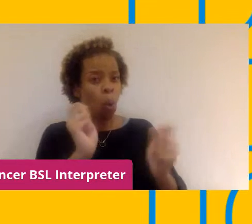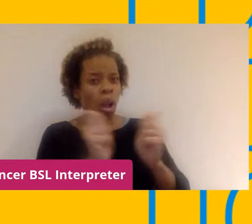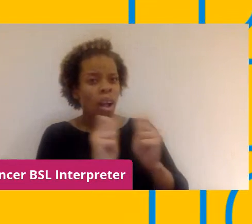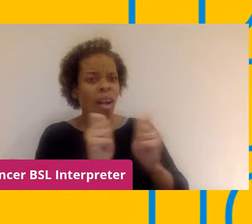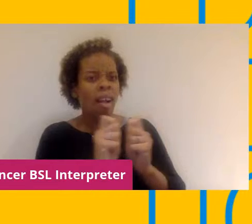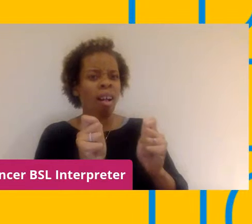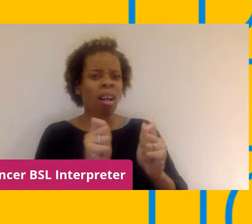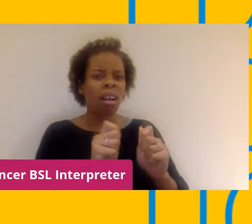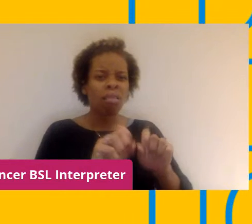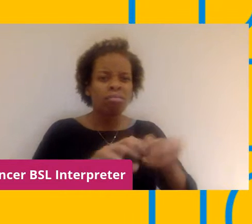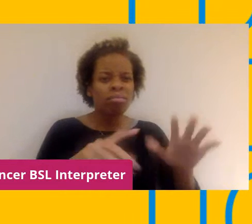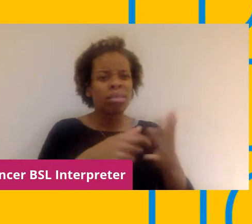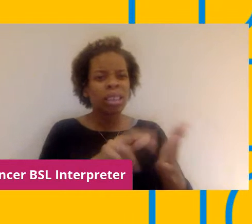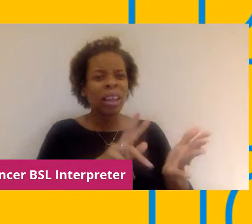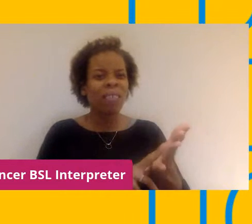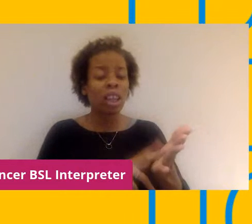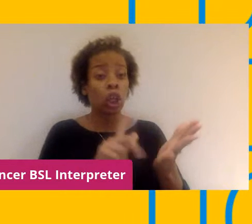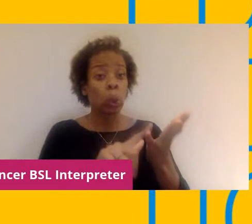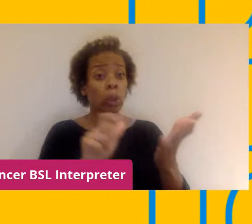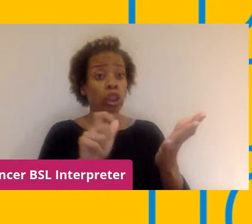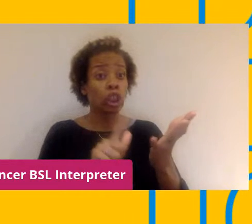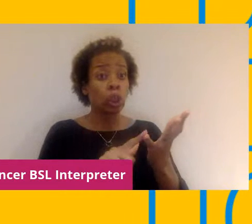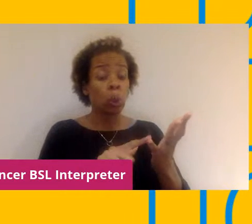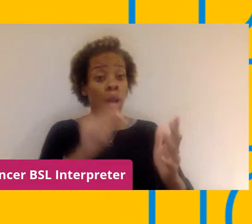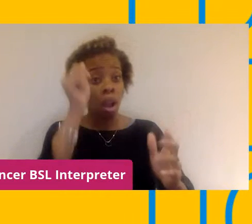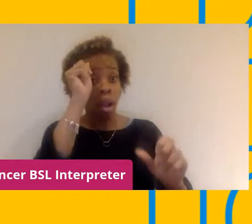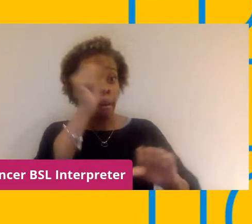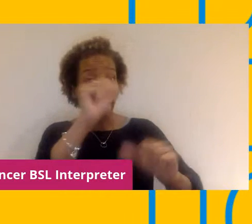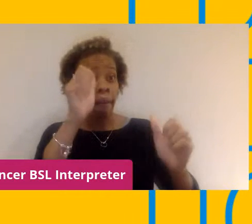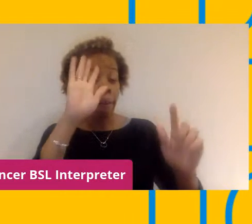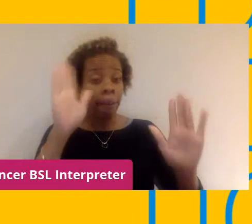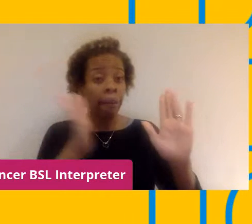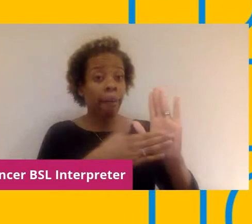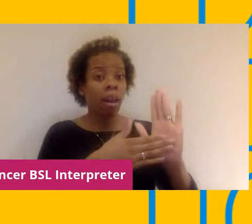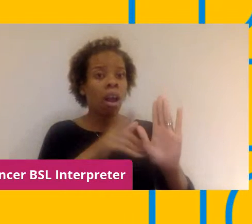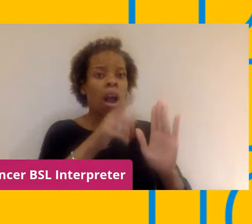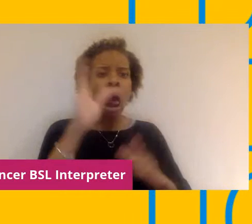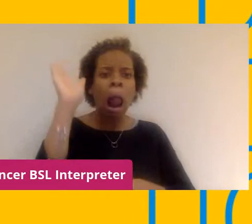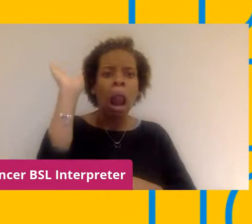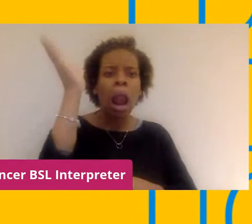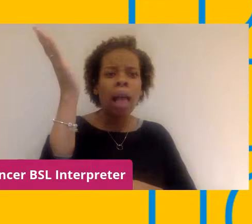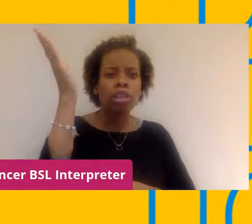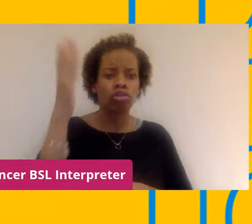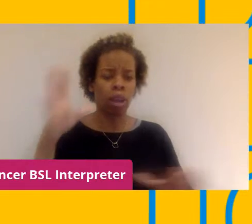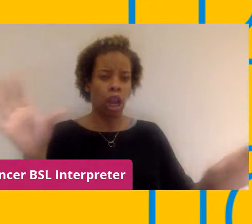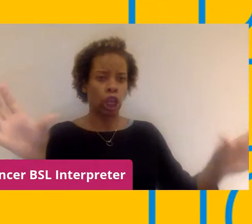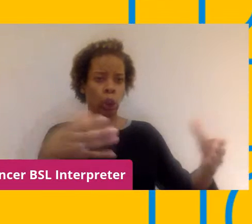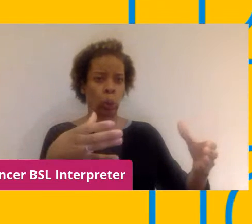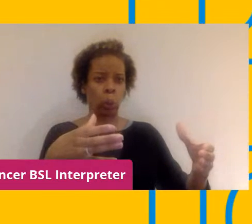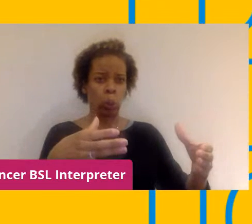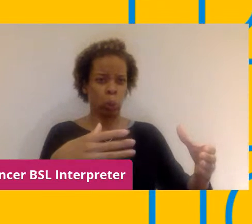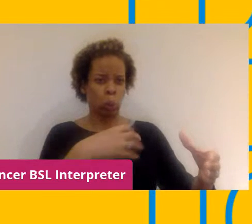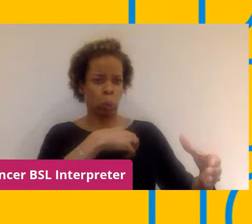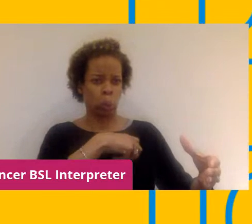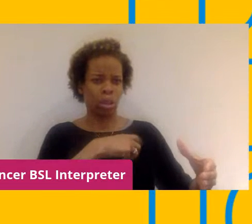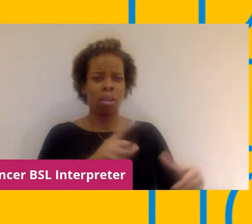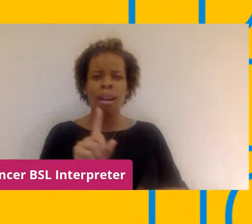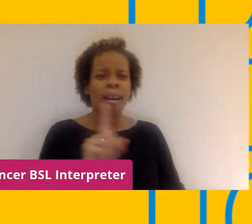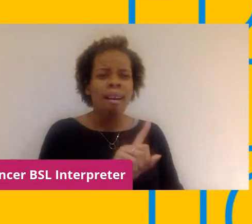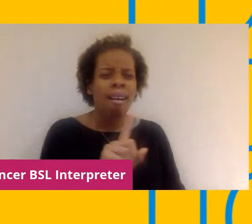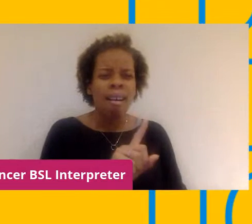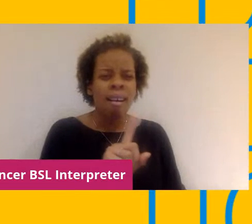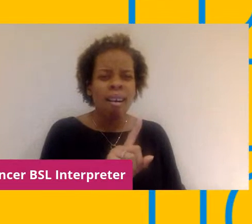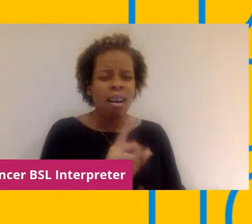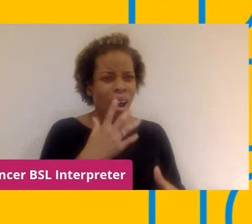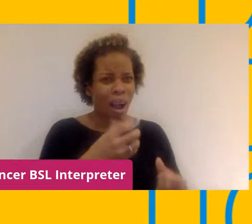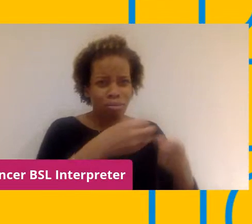union, despite having a significant number of professional services members. And all of that, I think, affects recruitment.